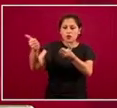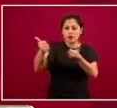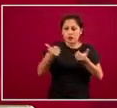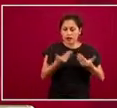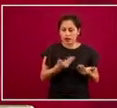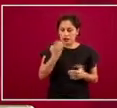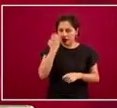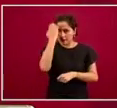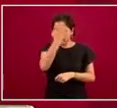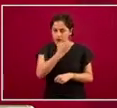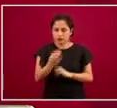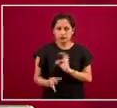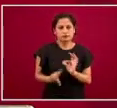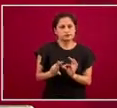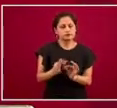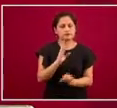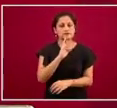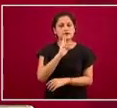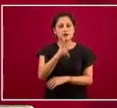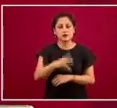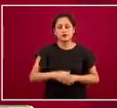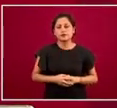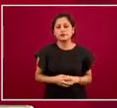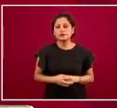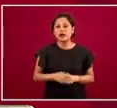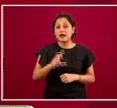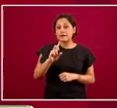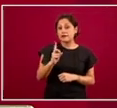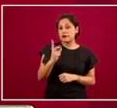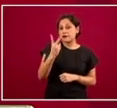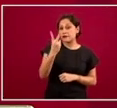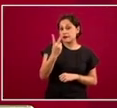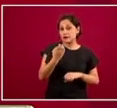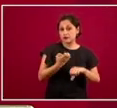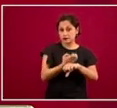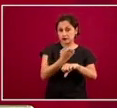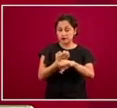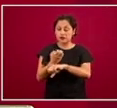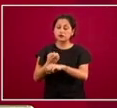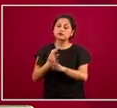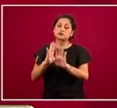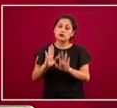best ways to have a more efficient route.